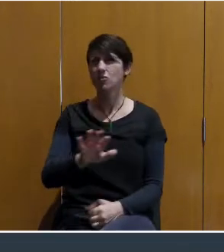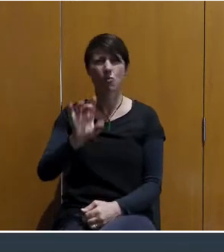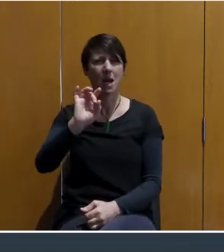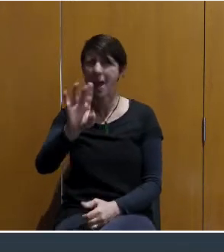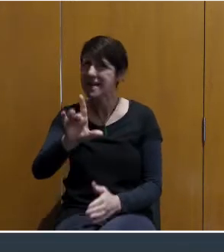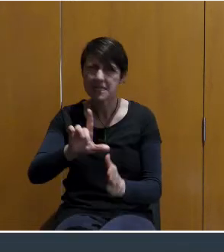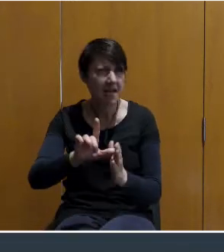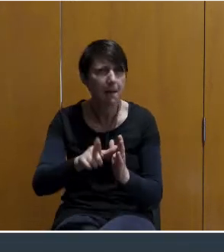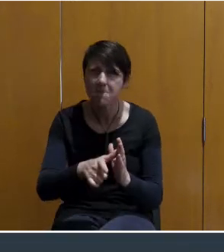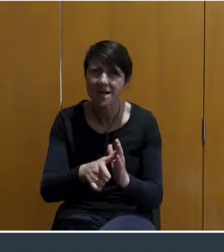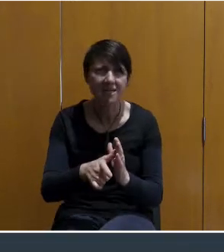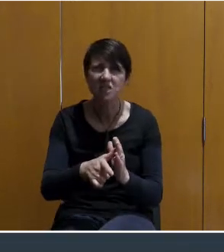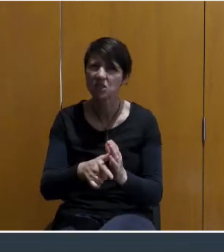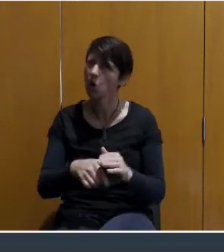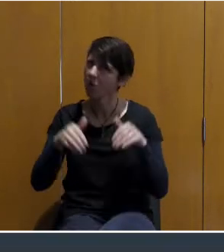to the drossels.